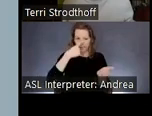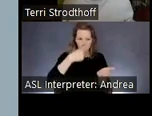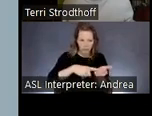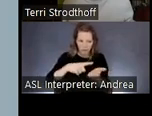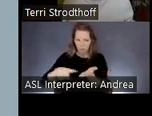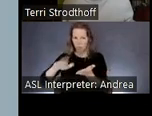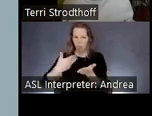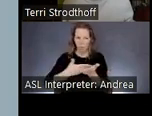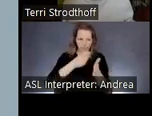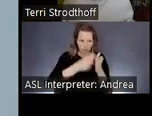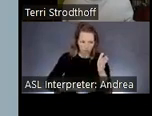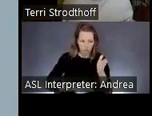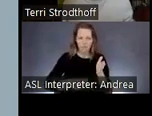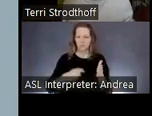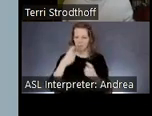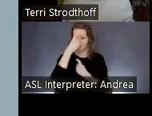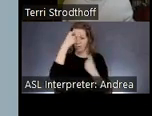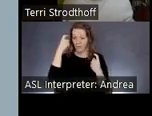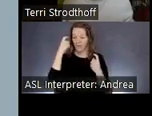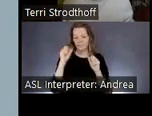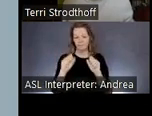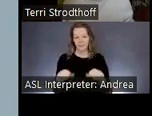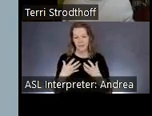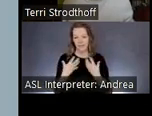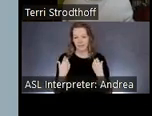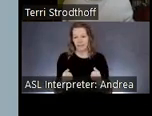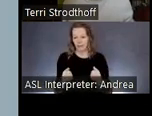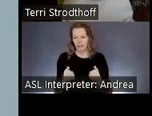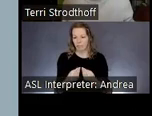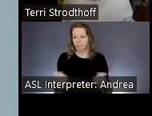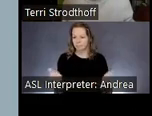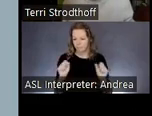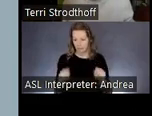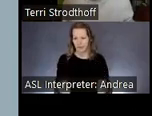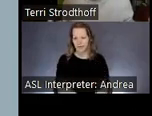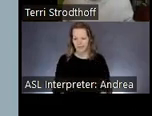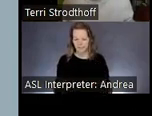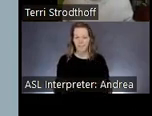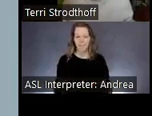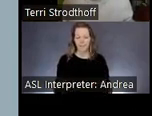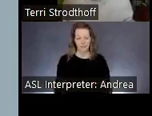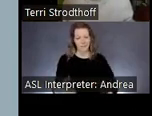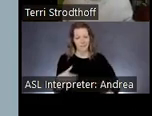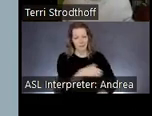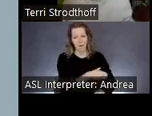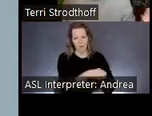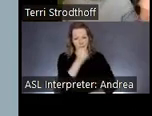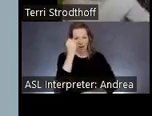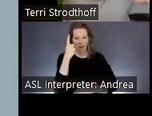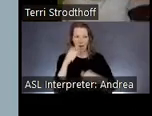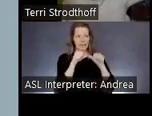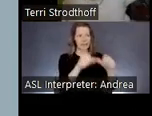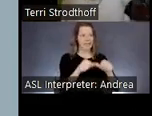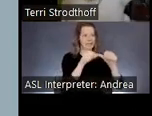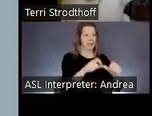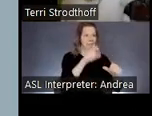healed. And that's a beautiful, powerful understanding that this isn't the way that we have to continue to be. And